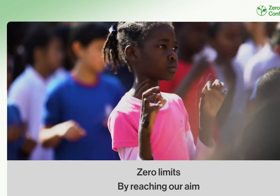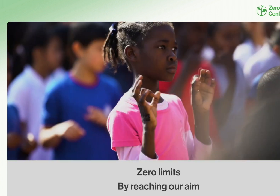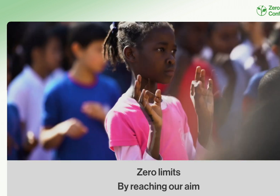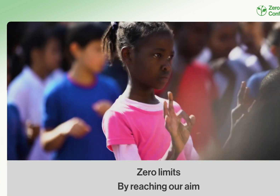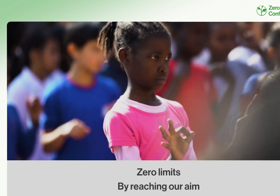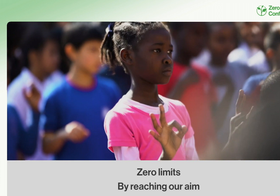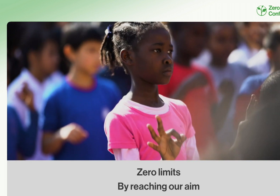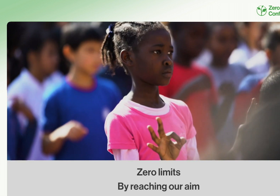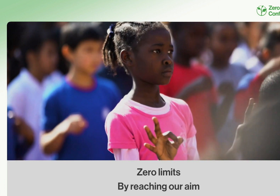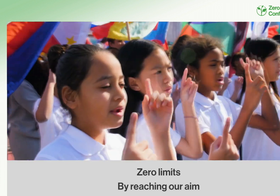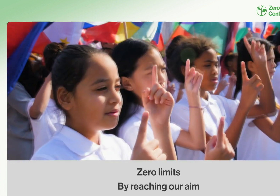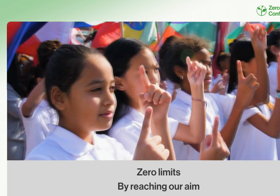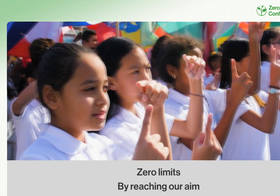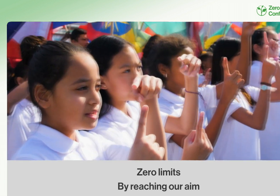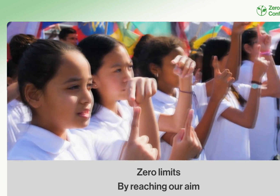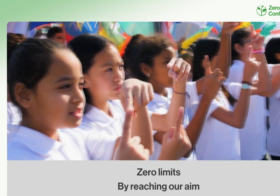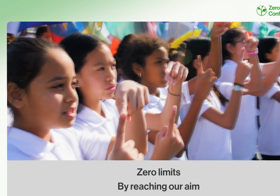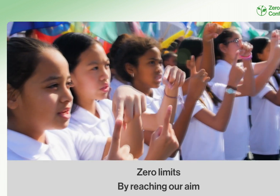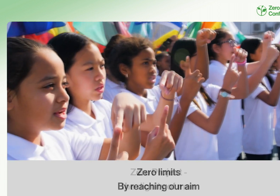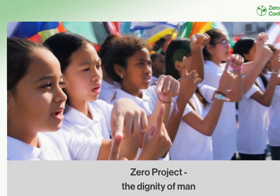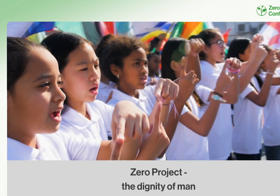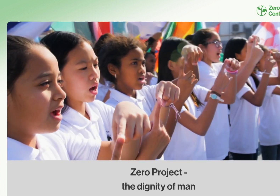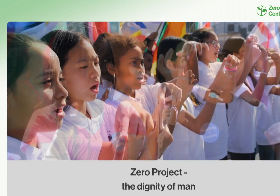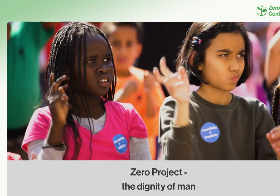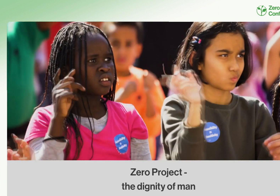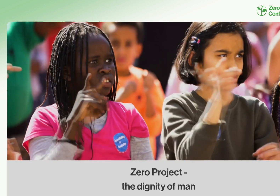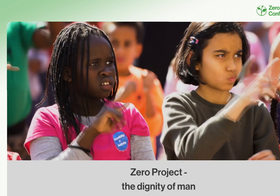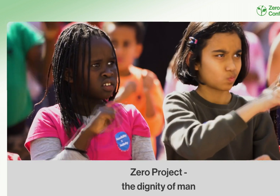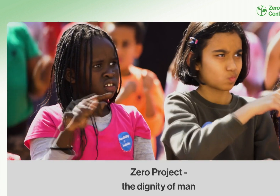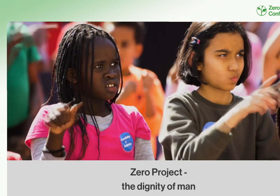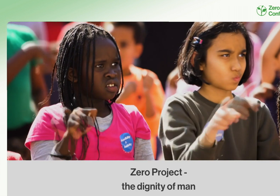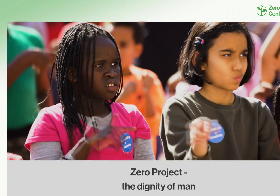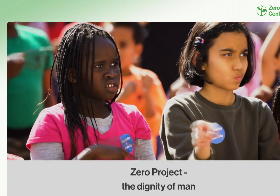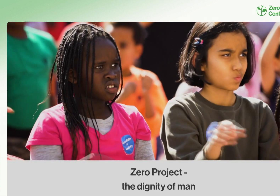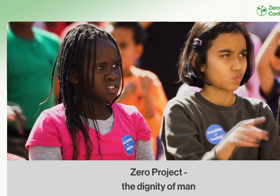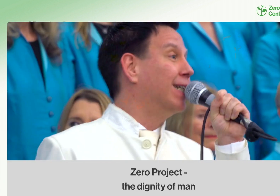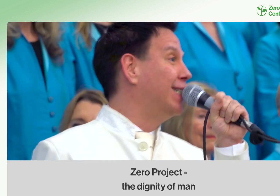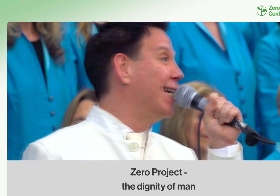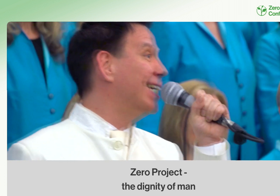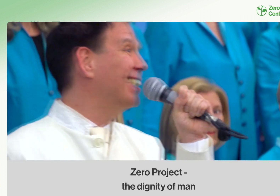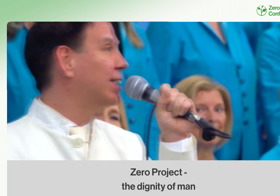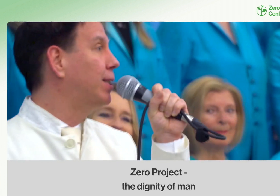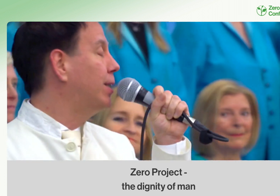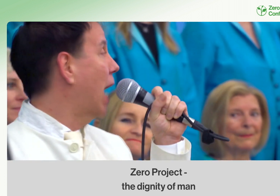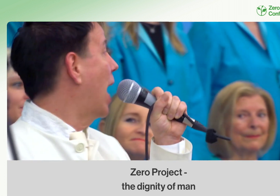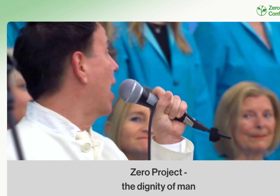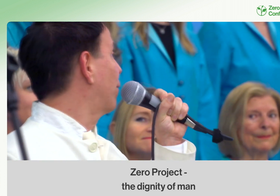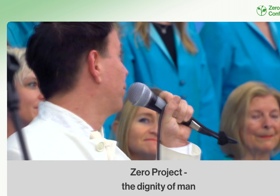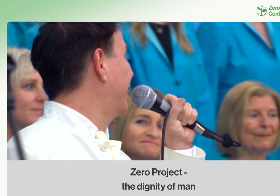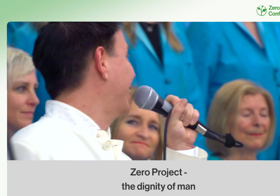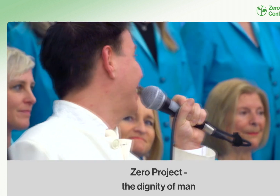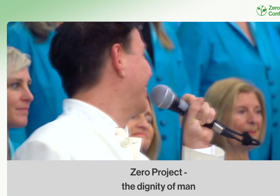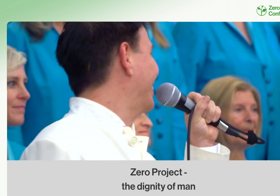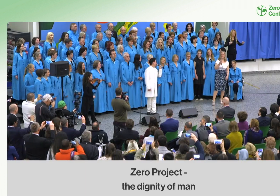limits. By reaching our aim, Zero Project, the dignity